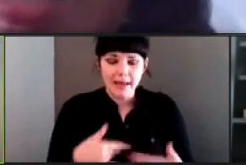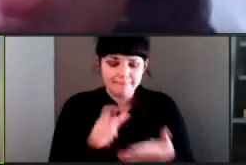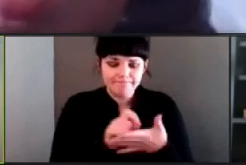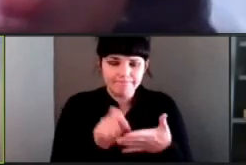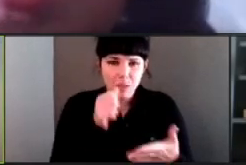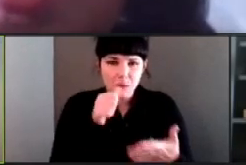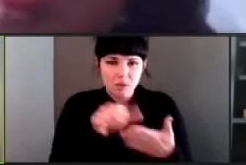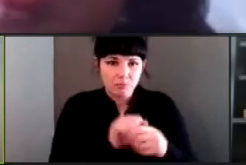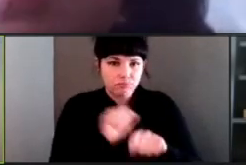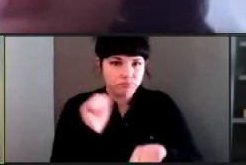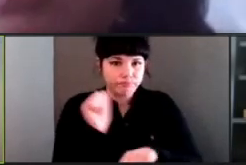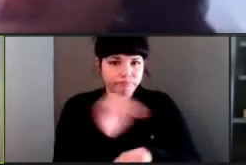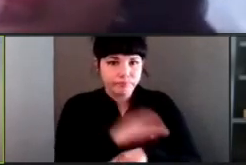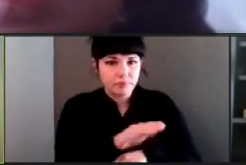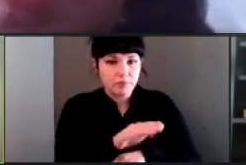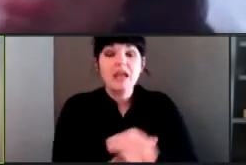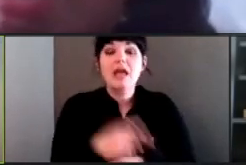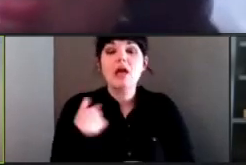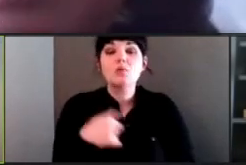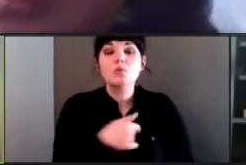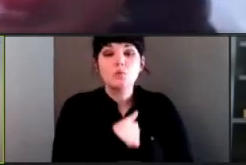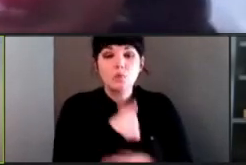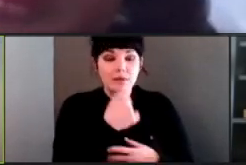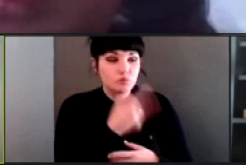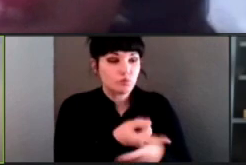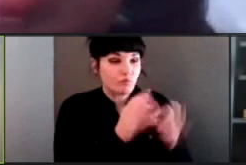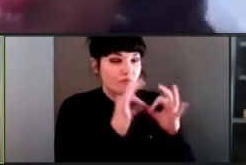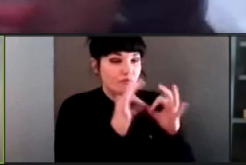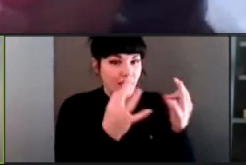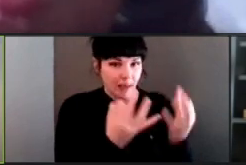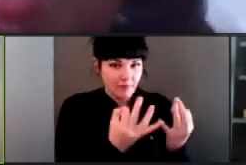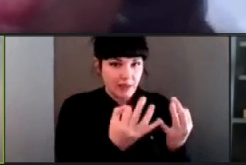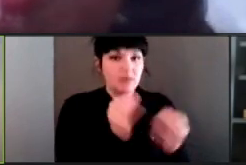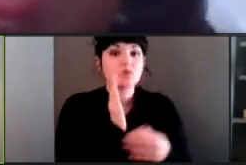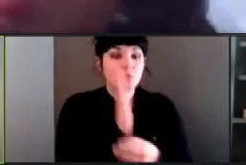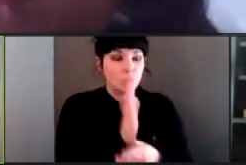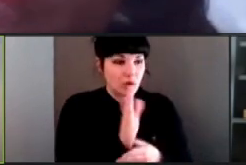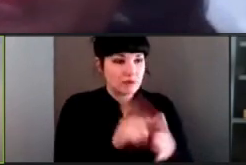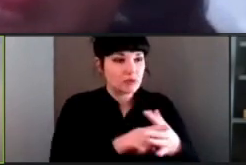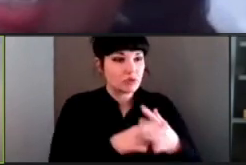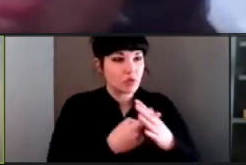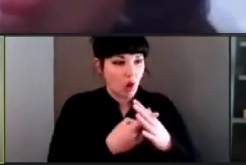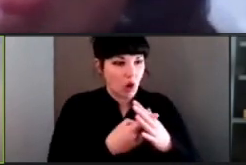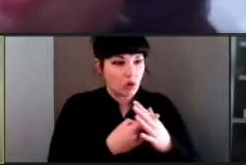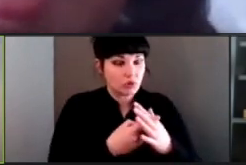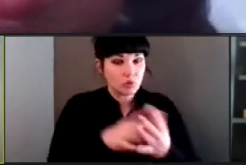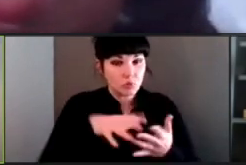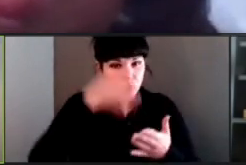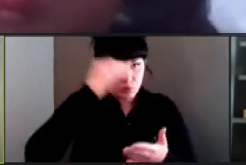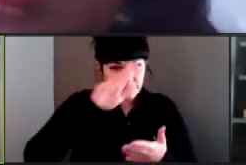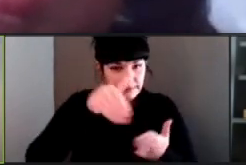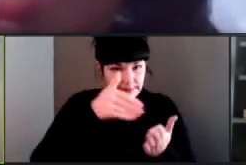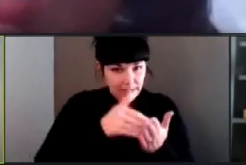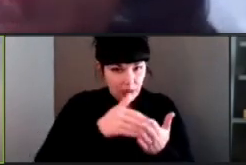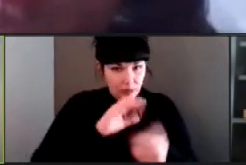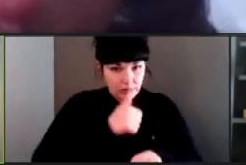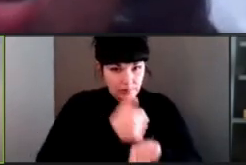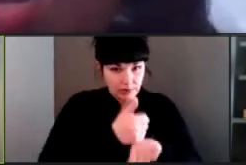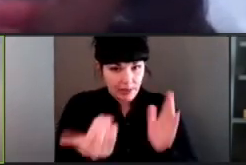the learning centers. And then leading up to the 24th, we did robo-text